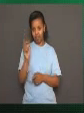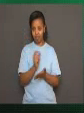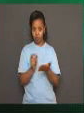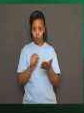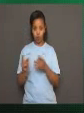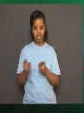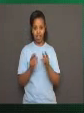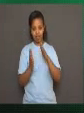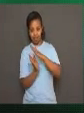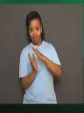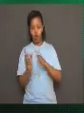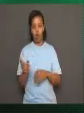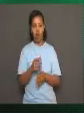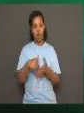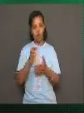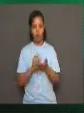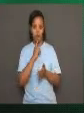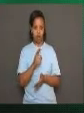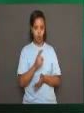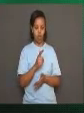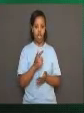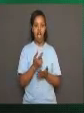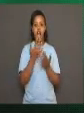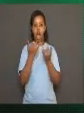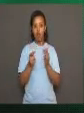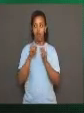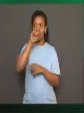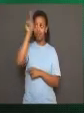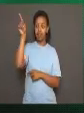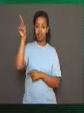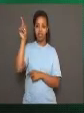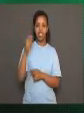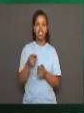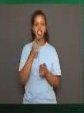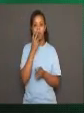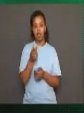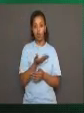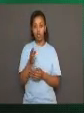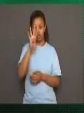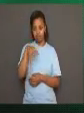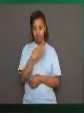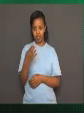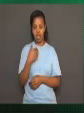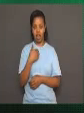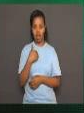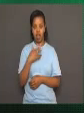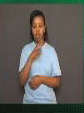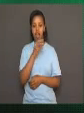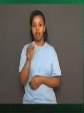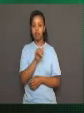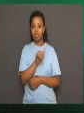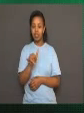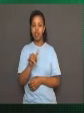Take a look at this table that shows some examples of the common and